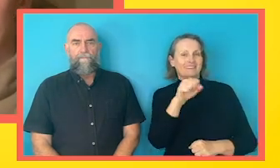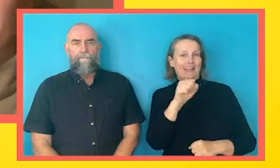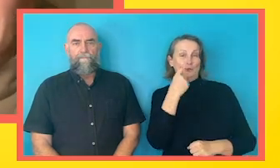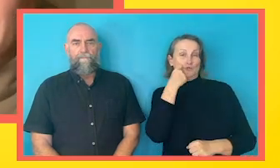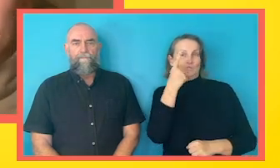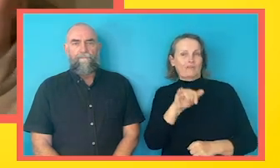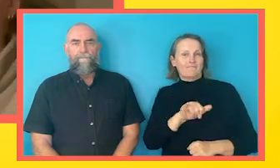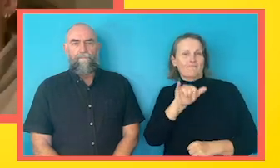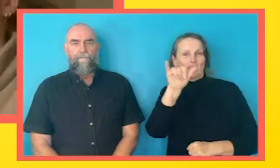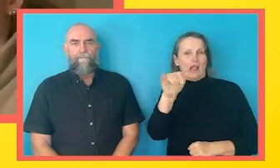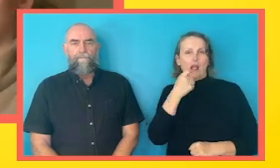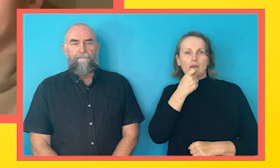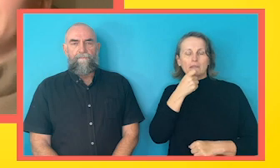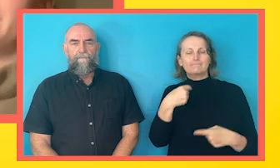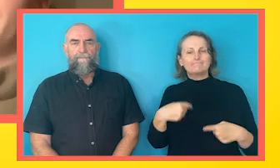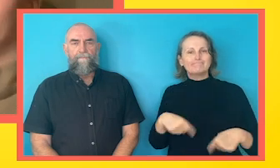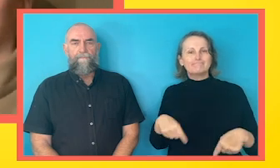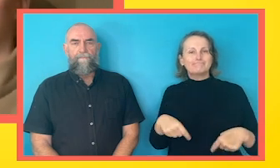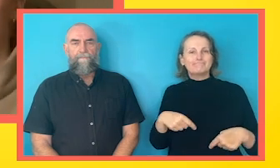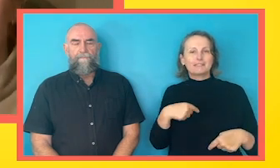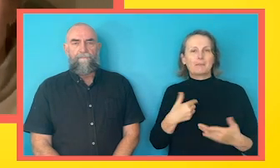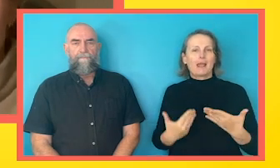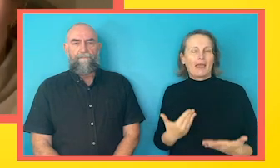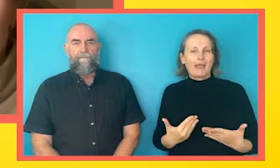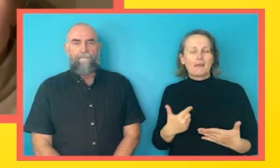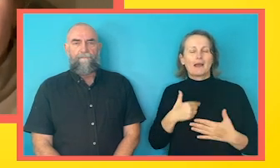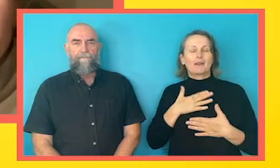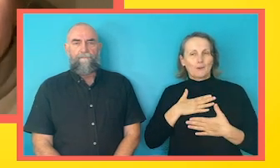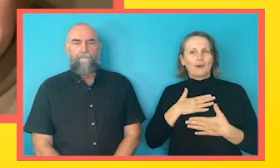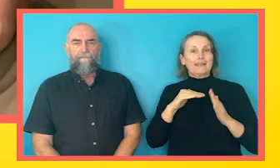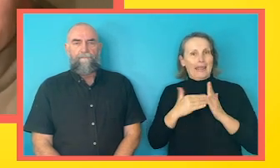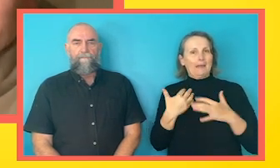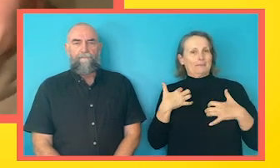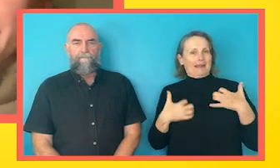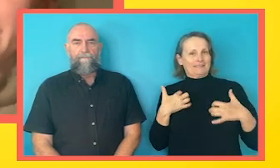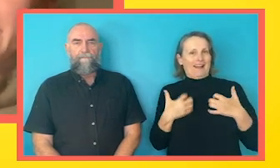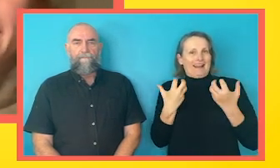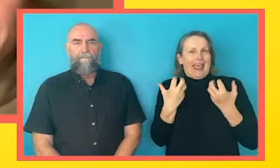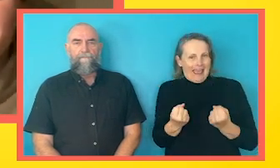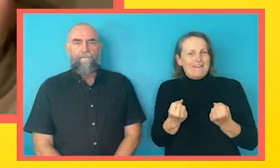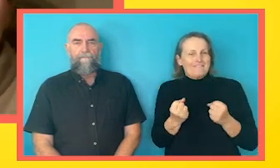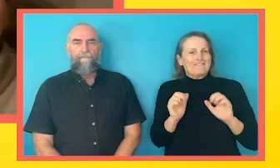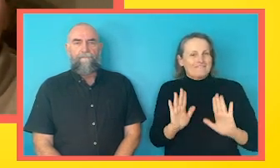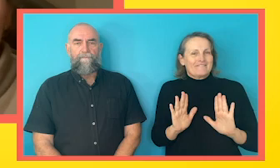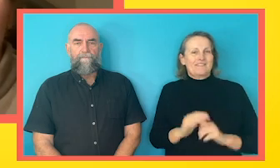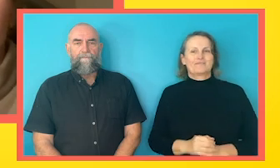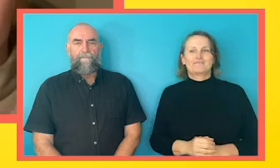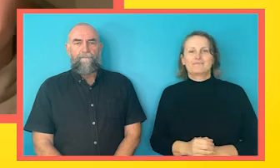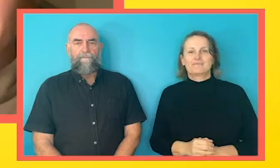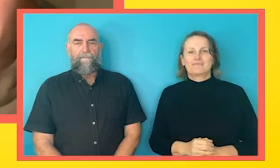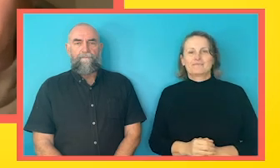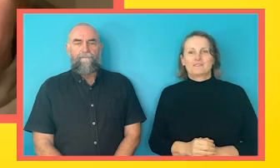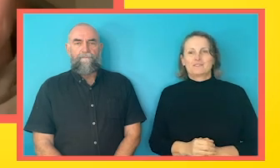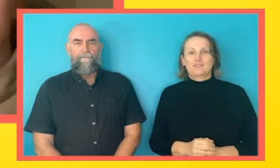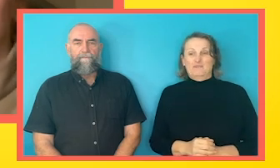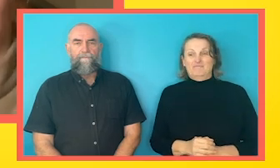was a little bit nervous, a little bit doubtful, but now that it's here, I'm very, very excited. So the mood has really changed over the past couple of hours,